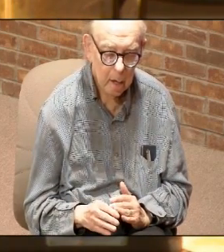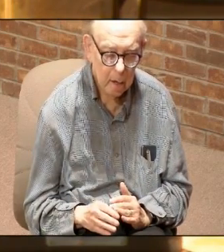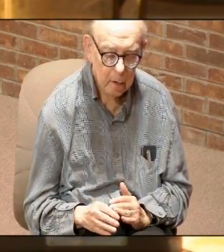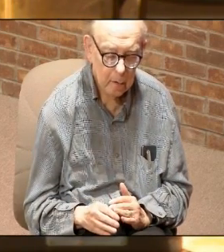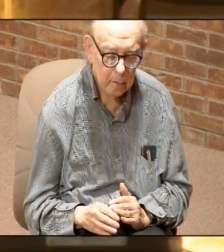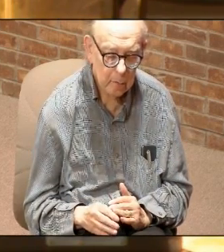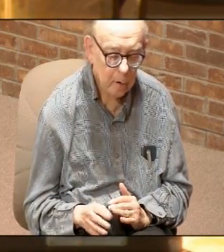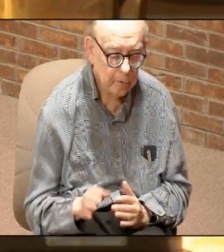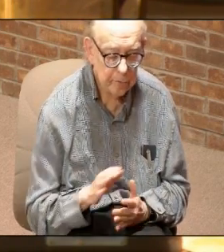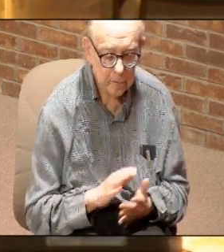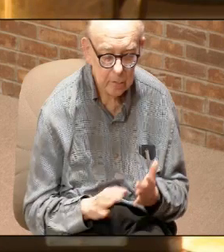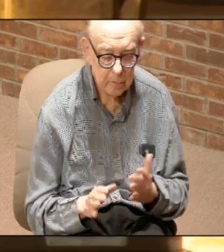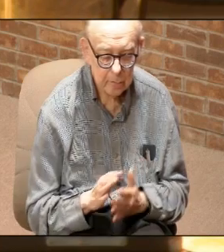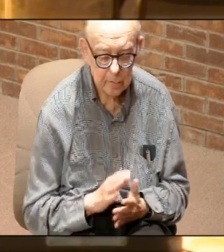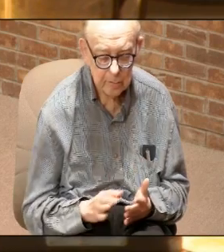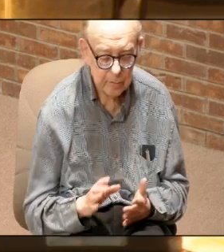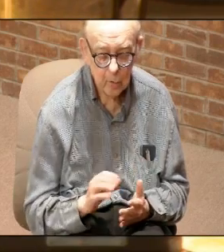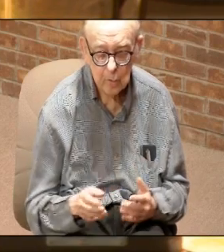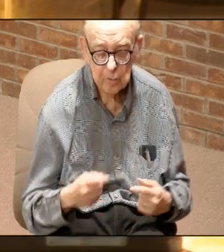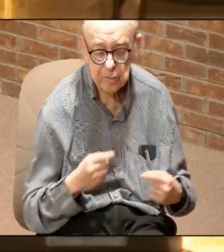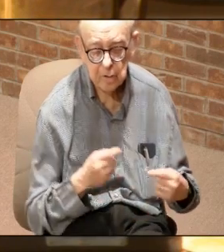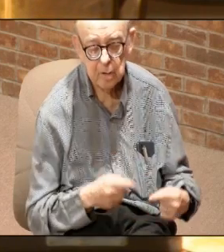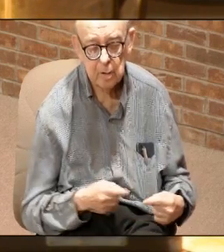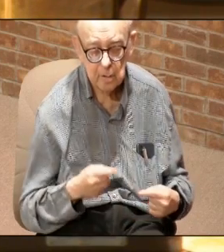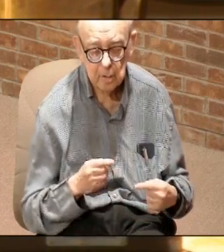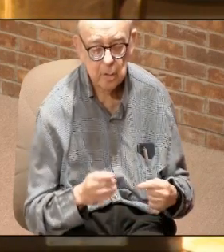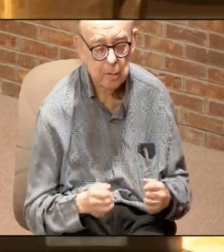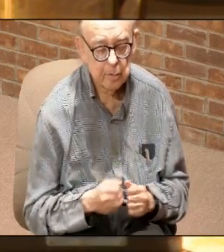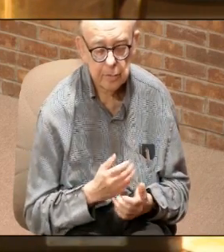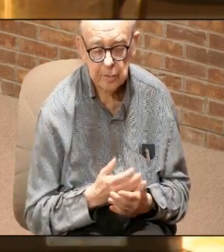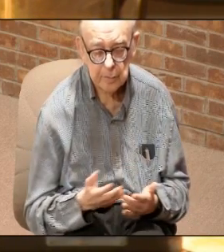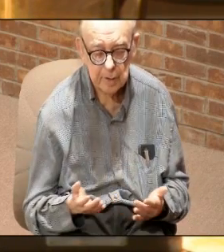of confusion or struggling with something.